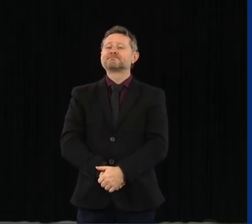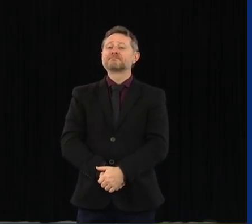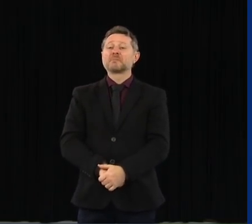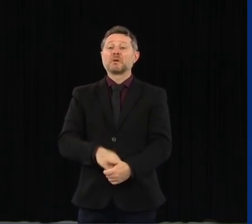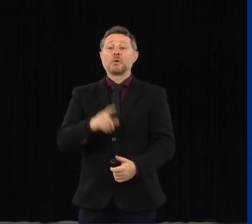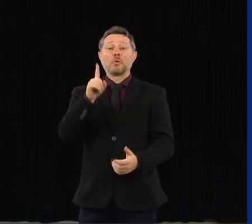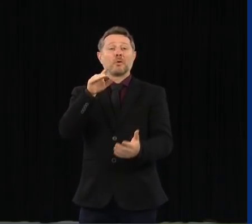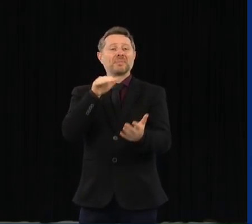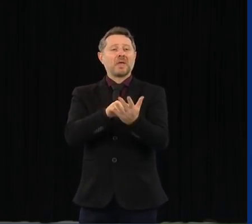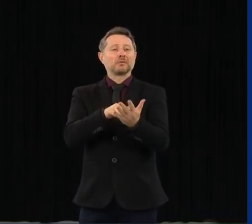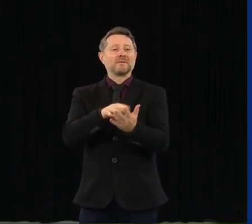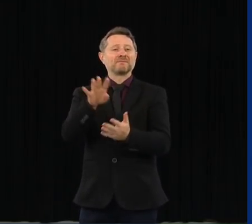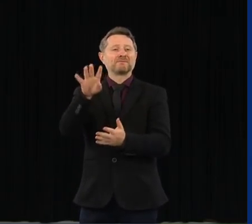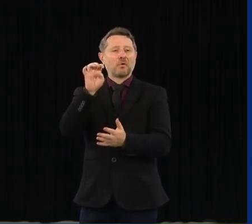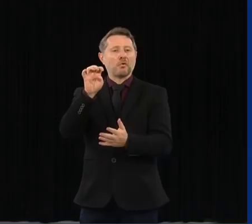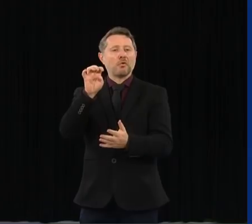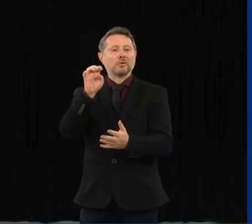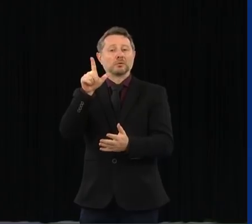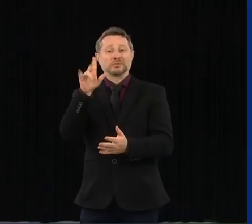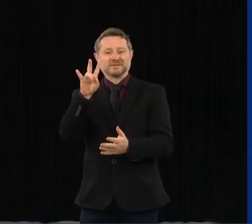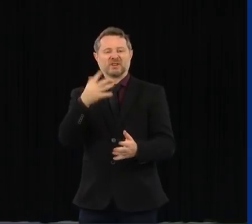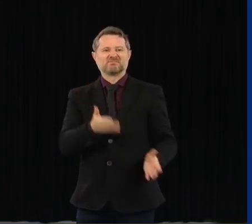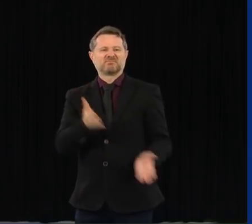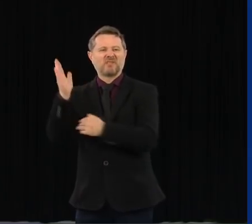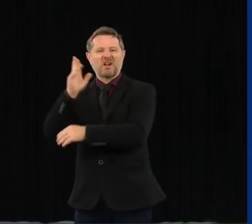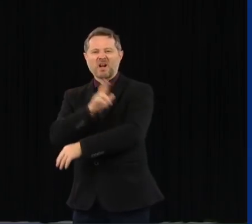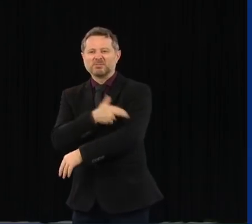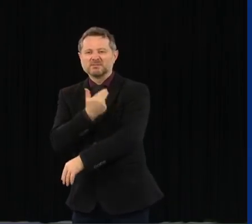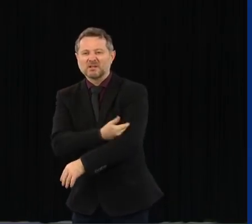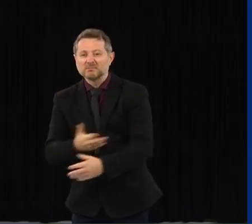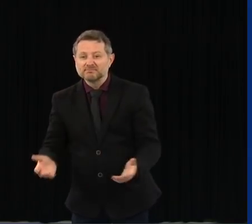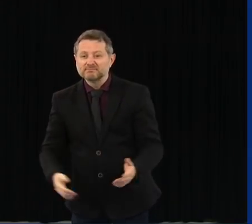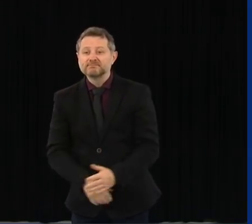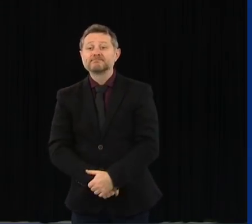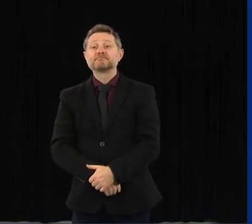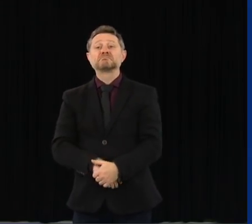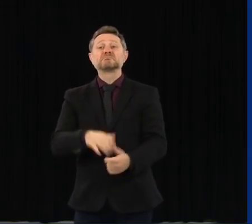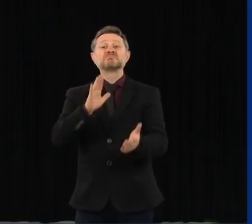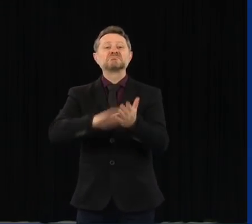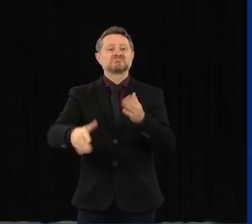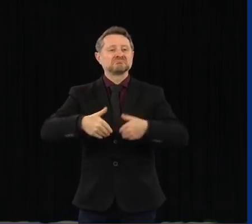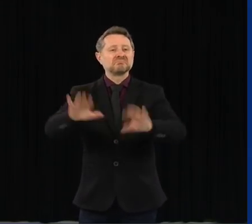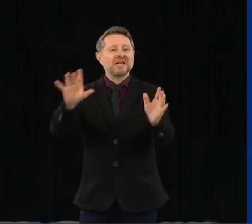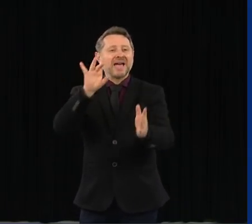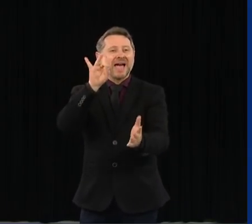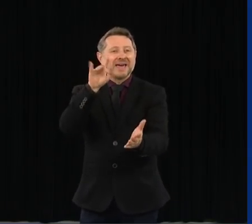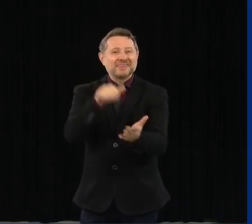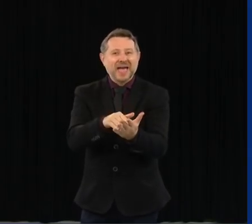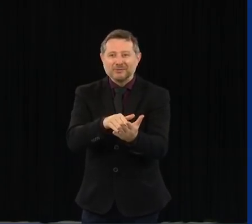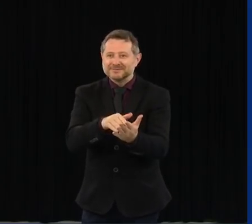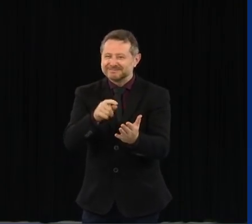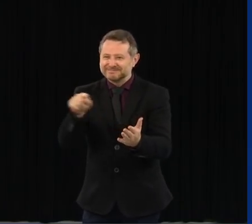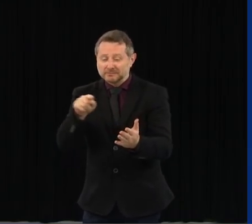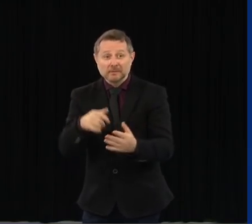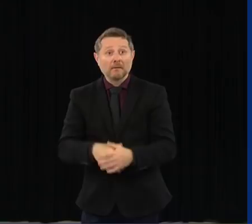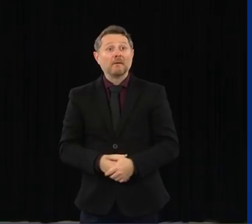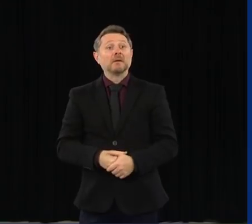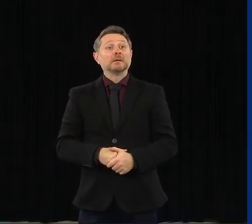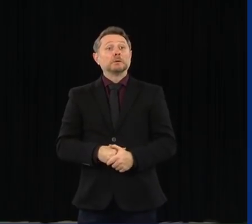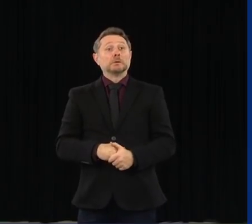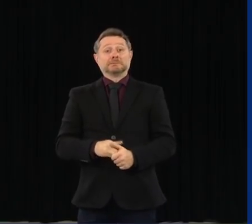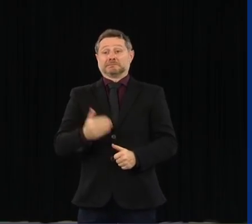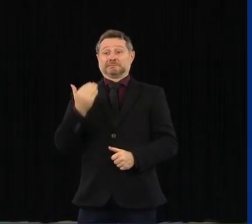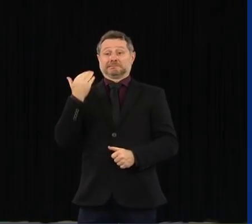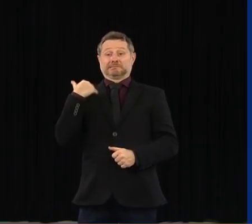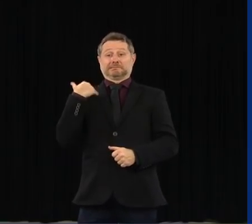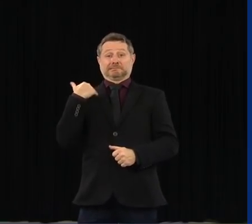8,800 patients discharged. That's good news. Number of deaths, highest single increase in the number